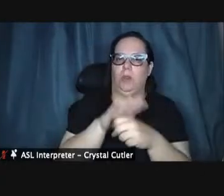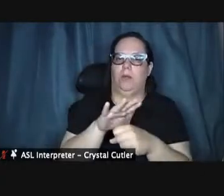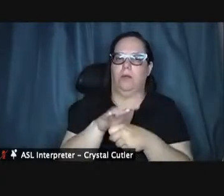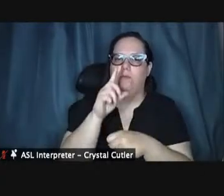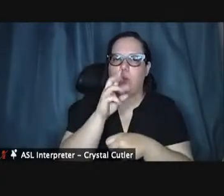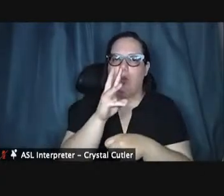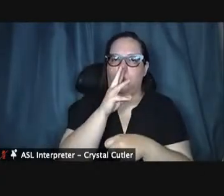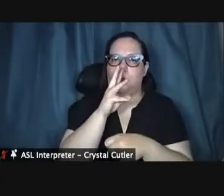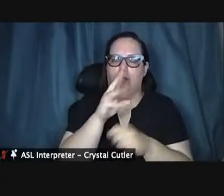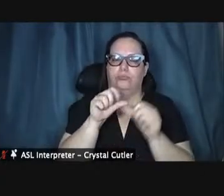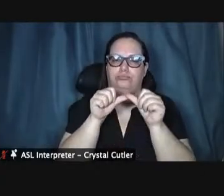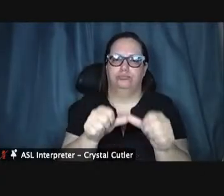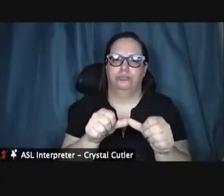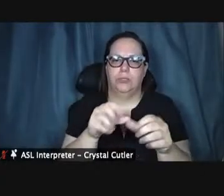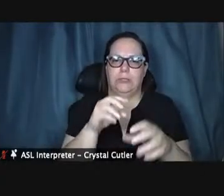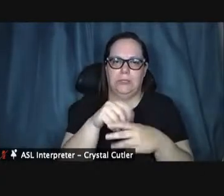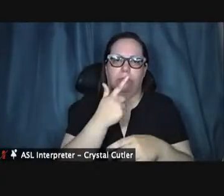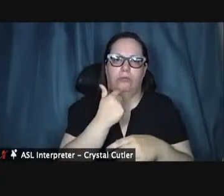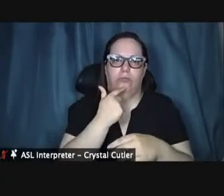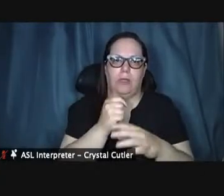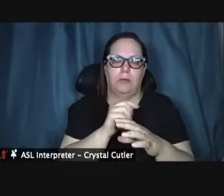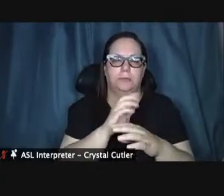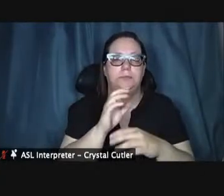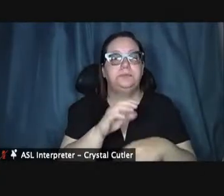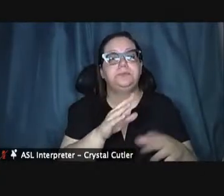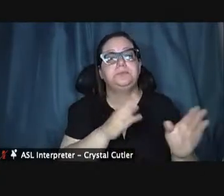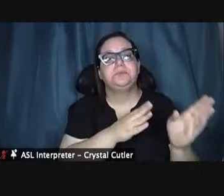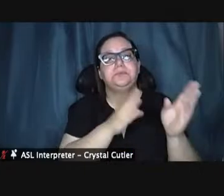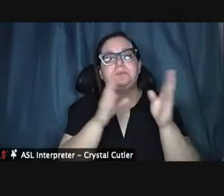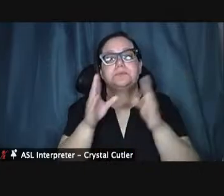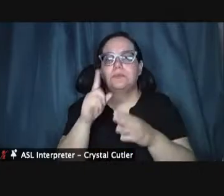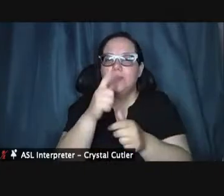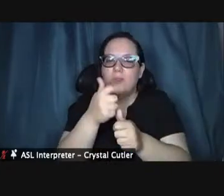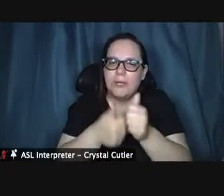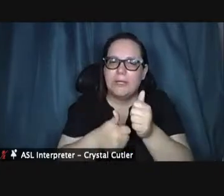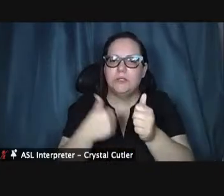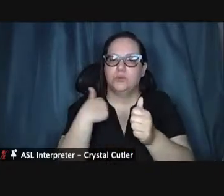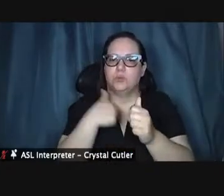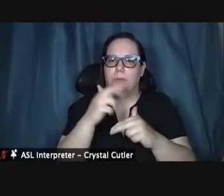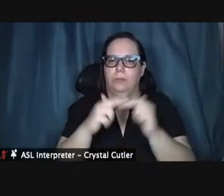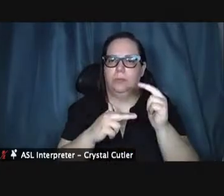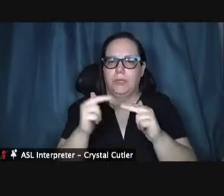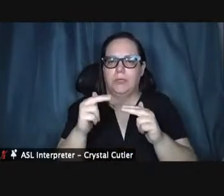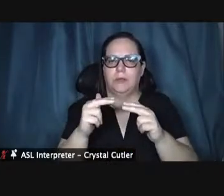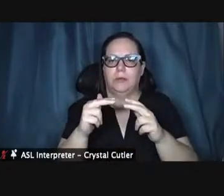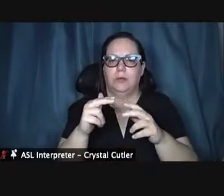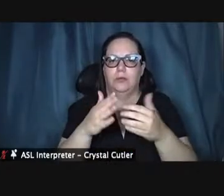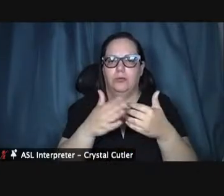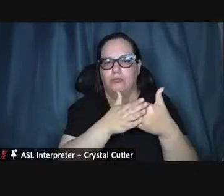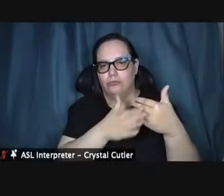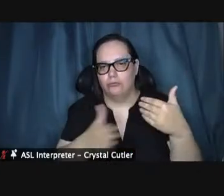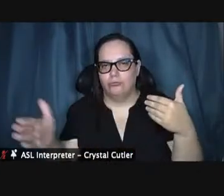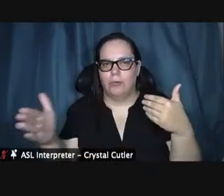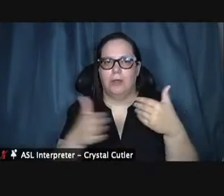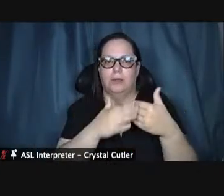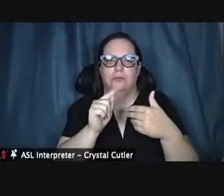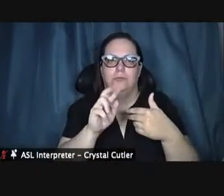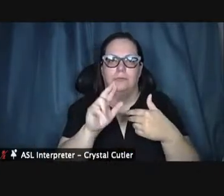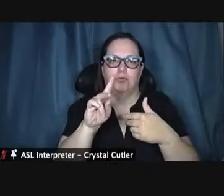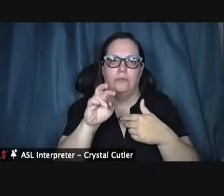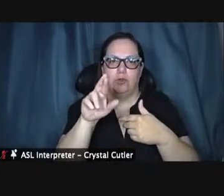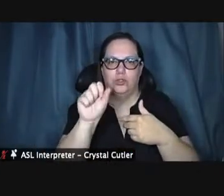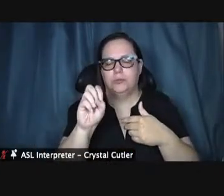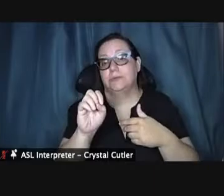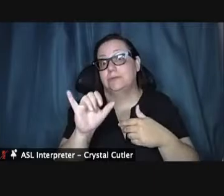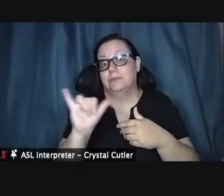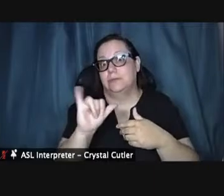At each of these locations, we're building a range of traverses. We've been doing this for years now, and we get higher